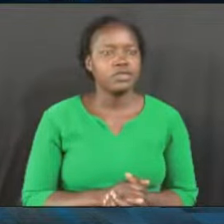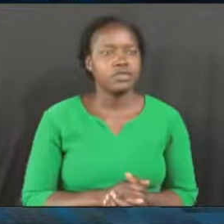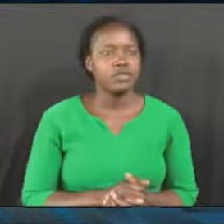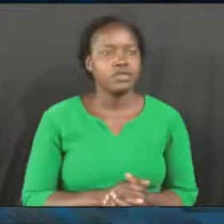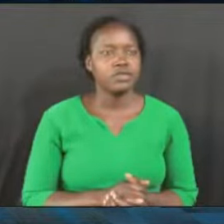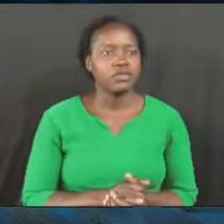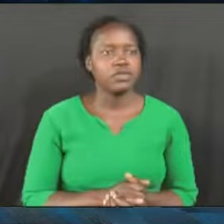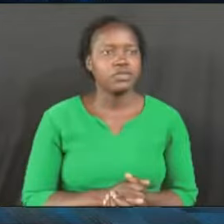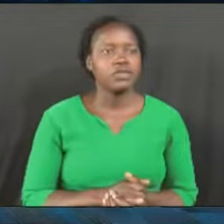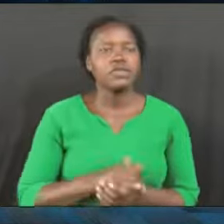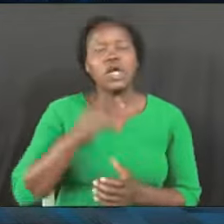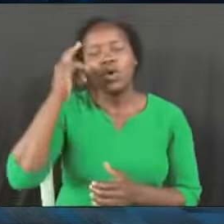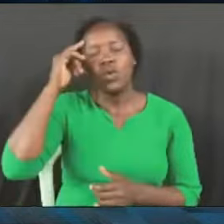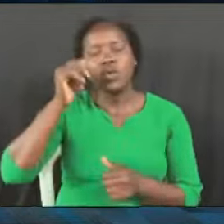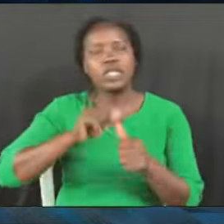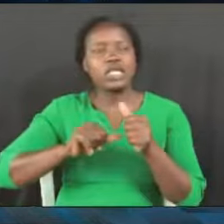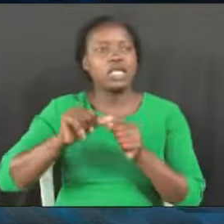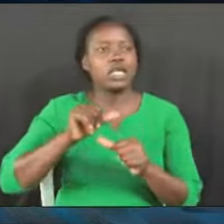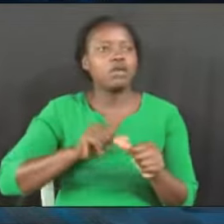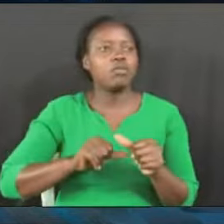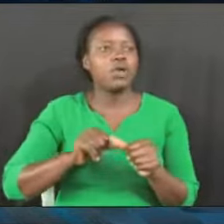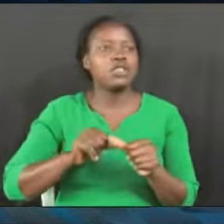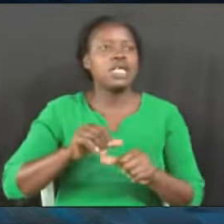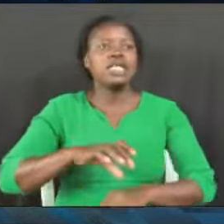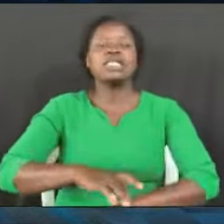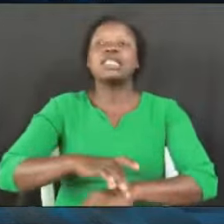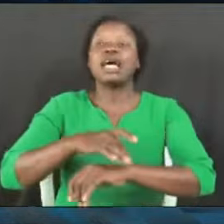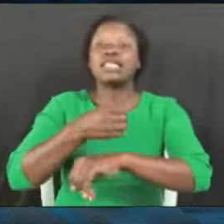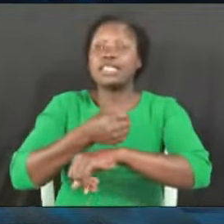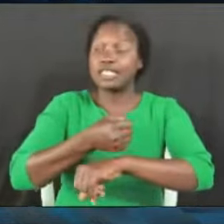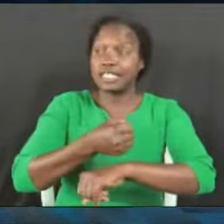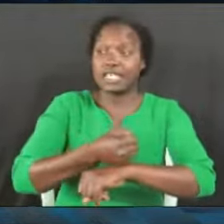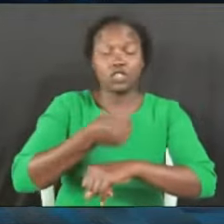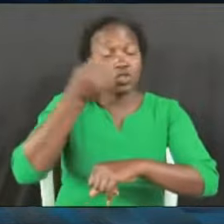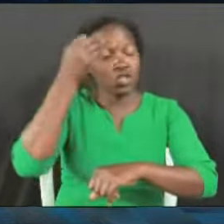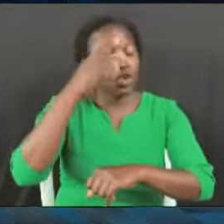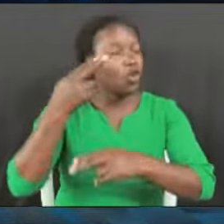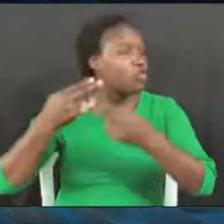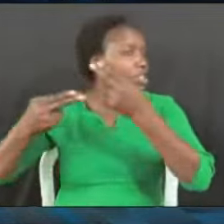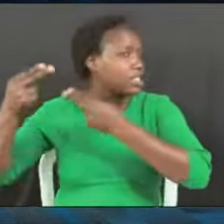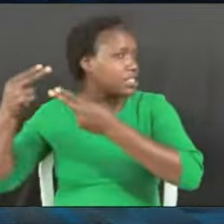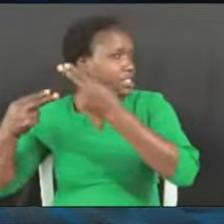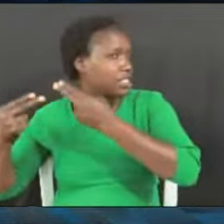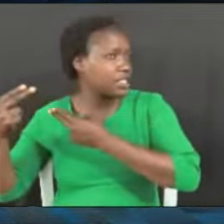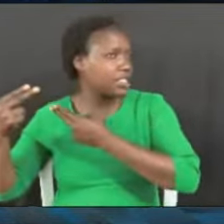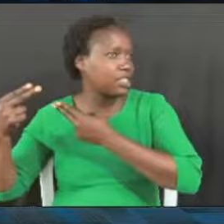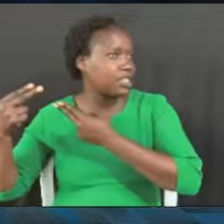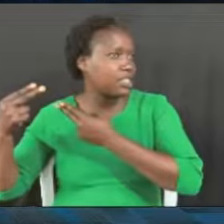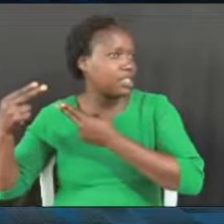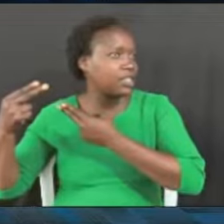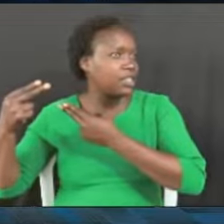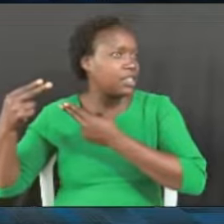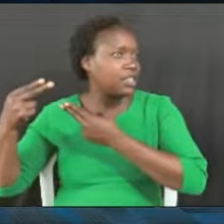When we think about the earthly sanctuary of history,